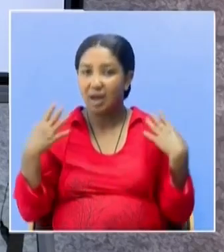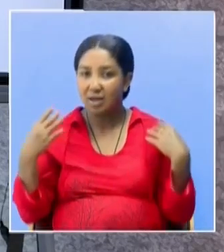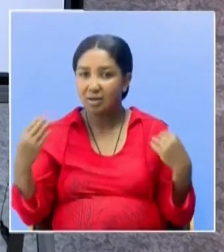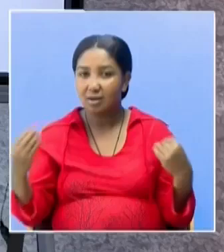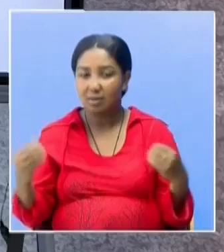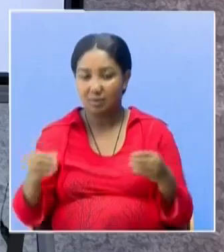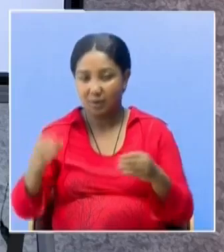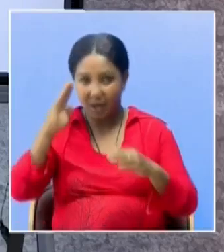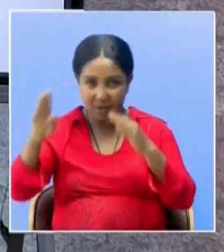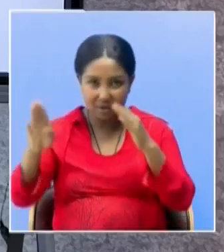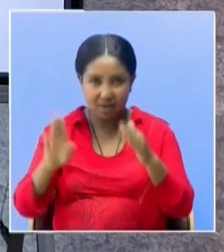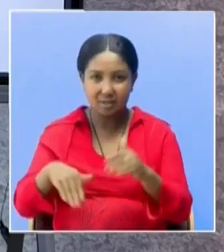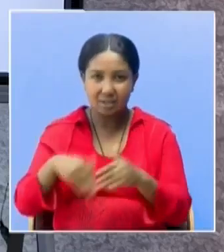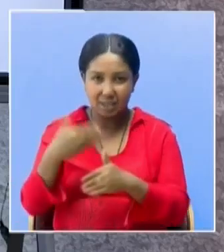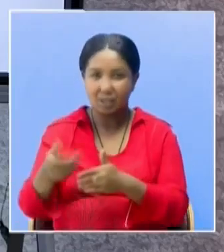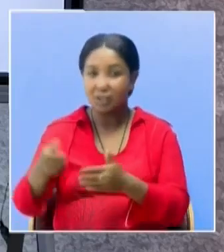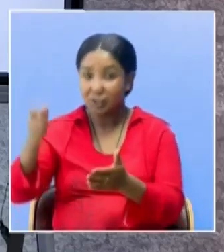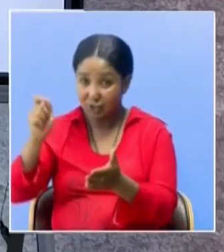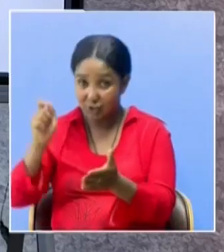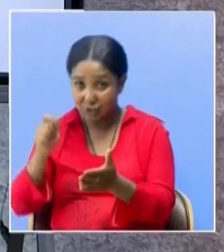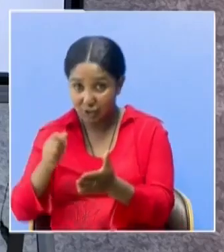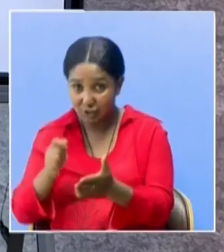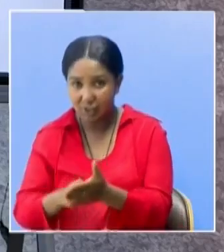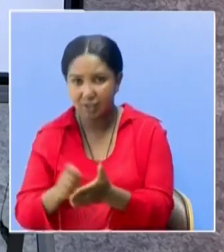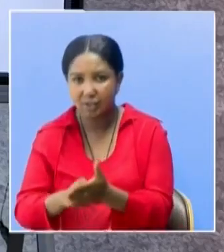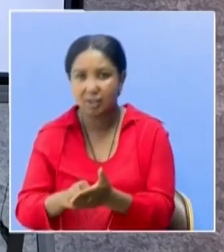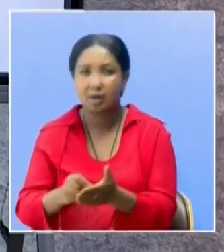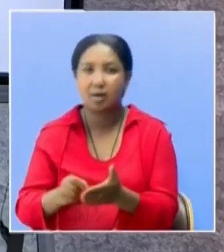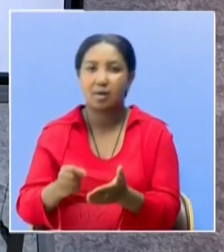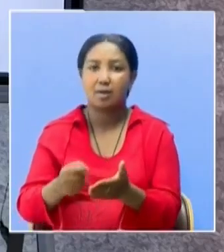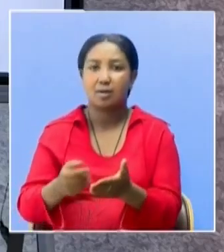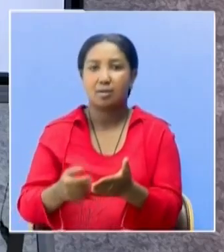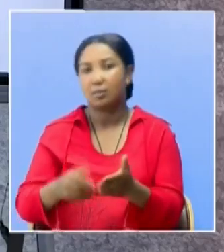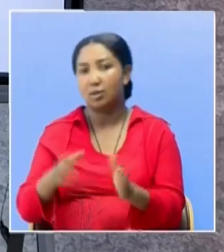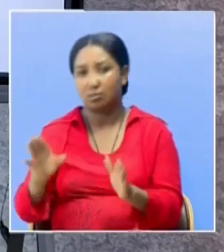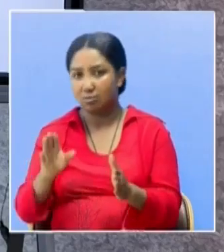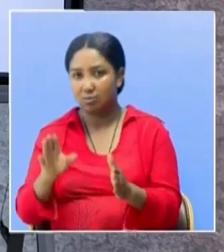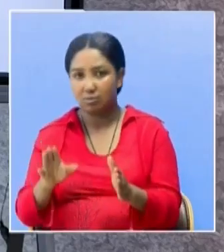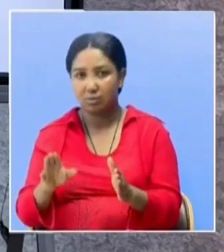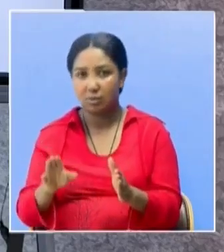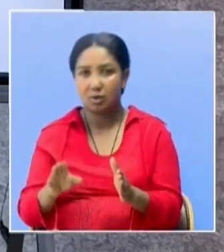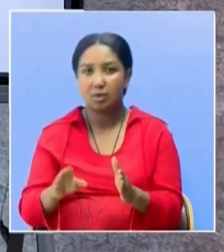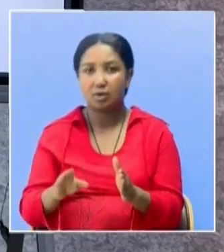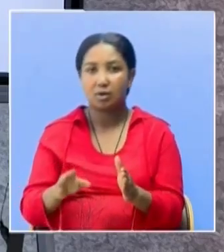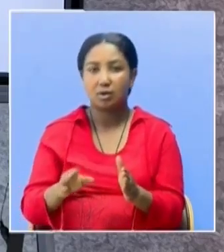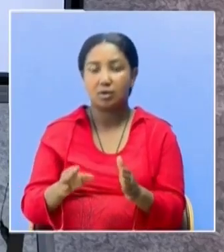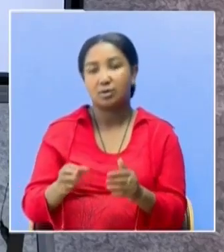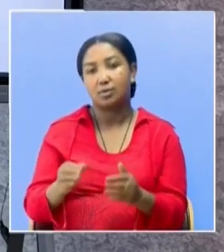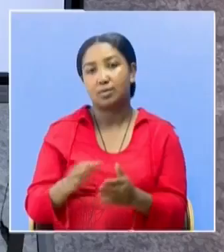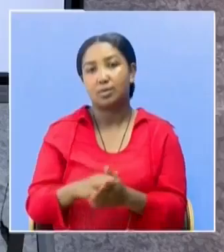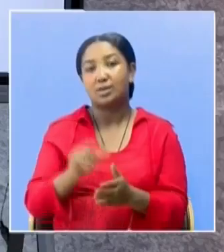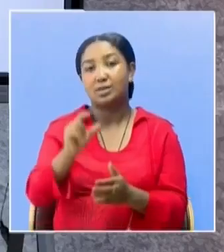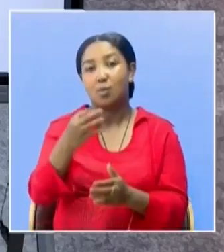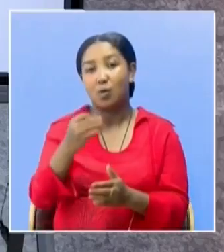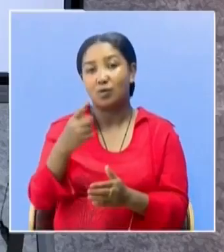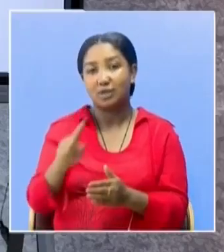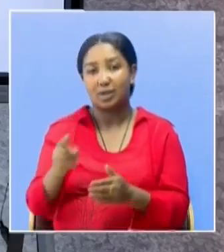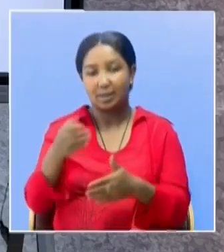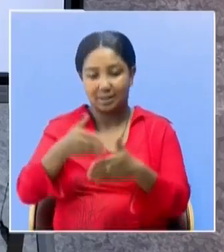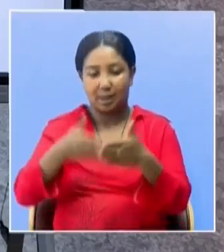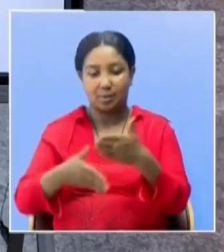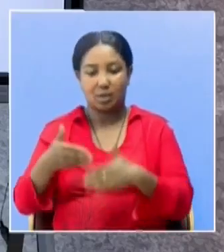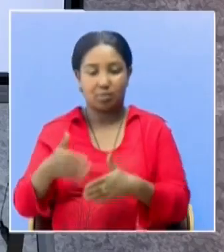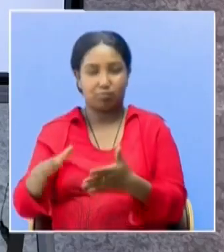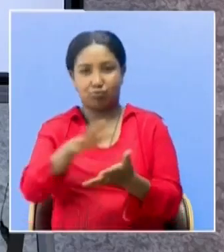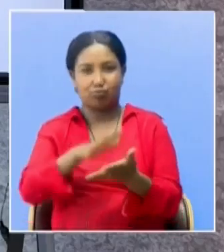then take the signature at the middle part, in the body part. No. And then to remind you again some of the steps that